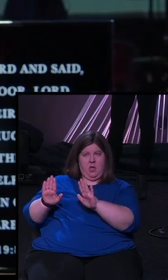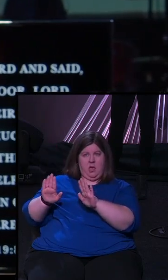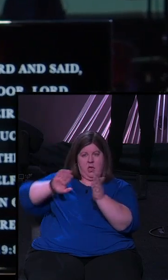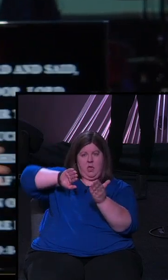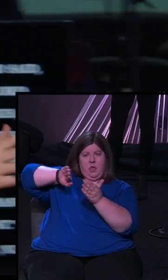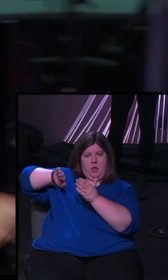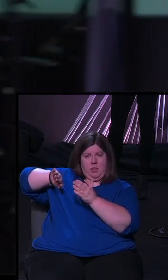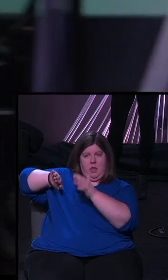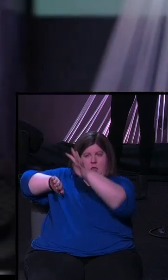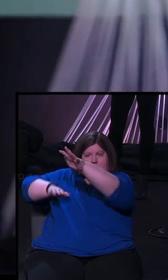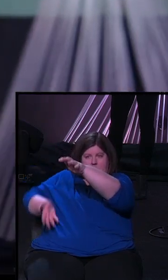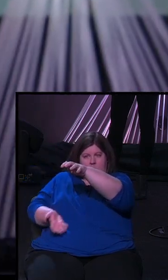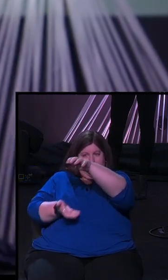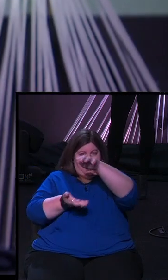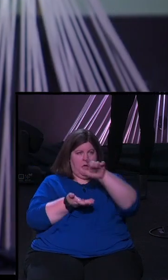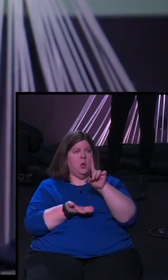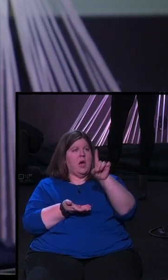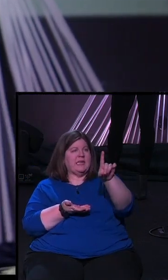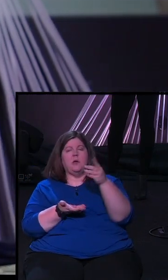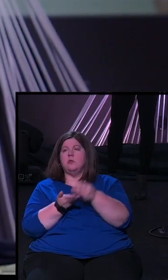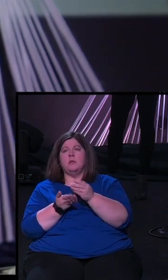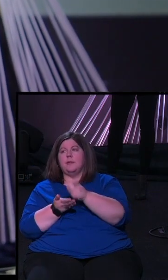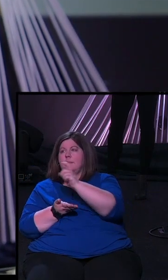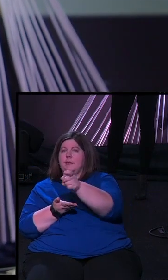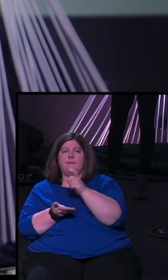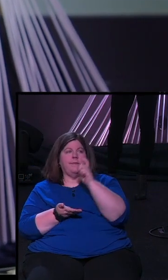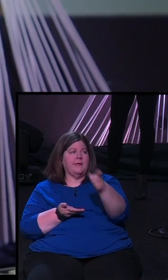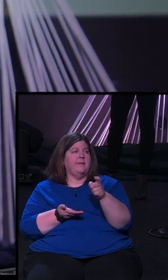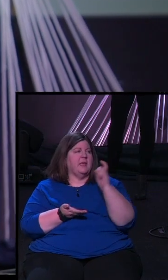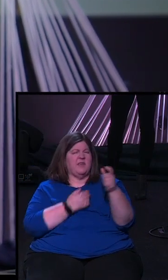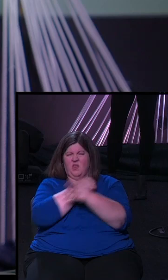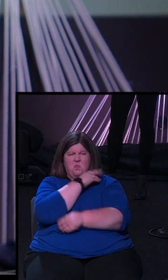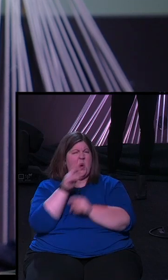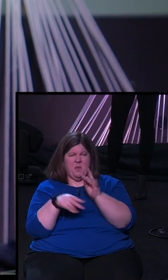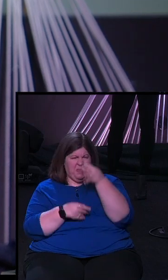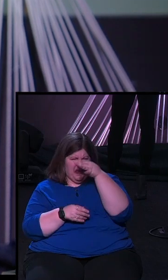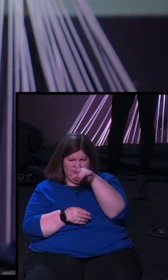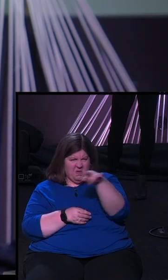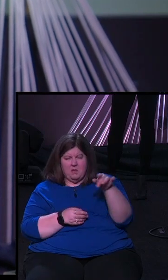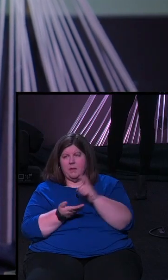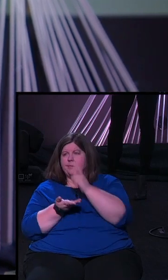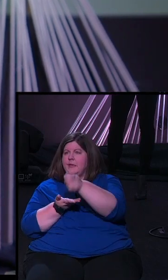savings, and he walked outside the house, and he just started handing it to the poor people that were right outside of his home.